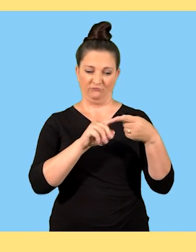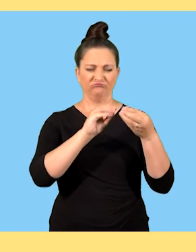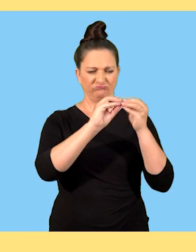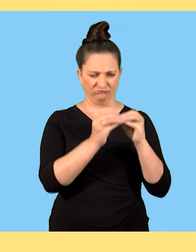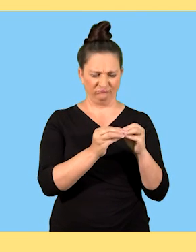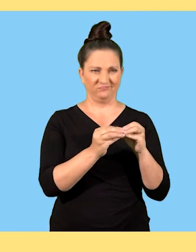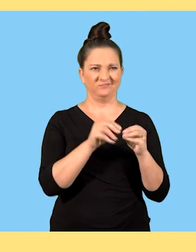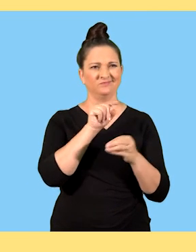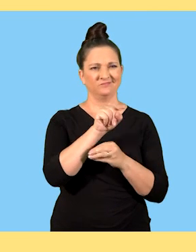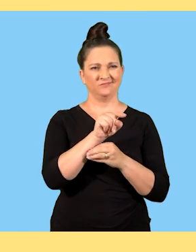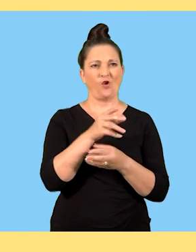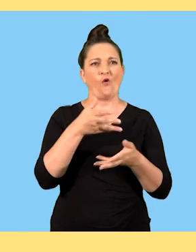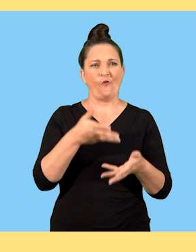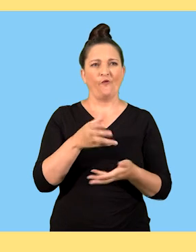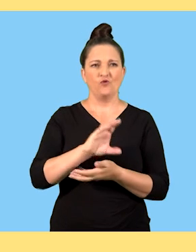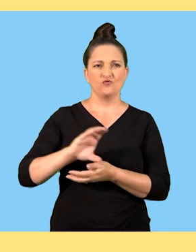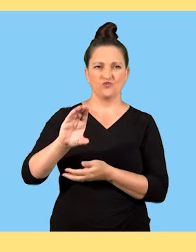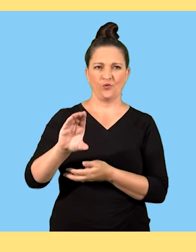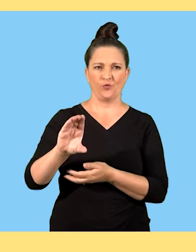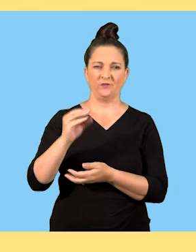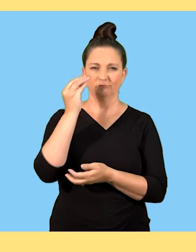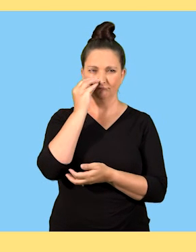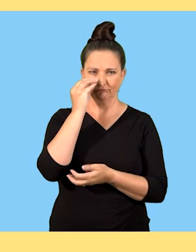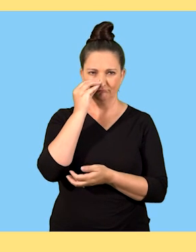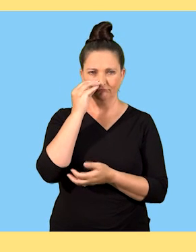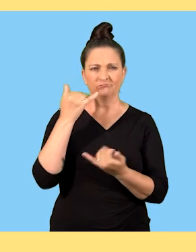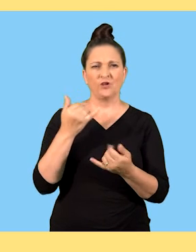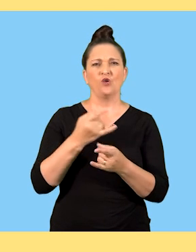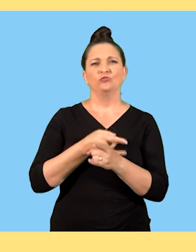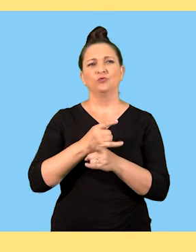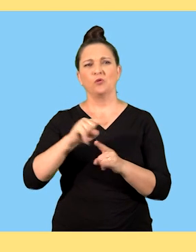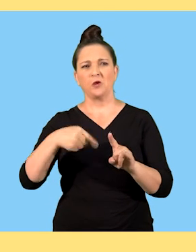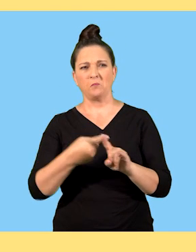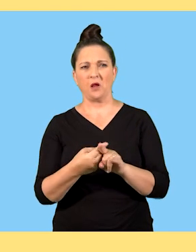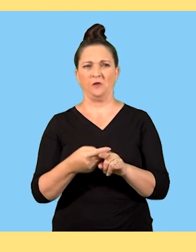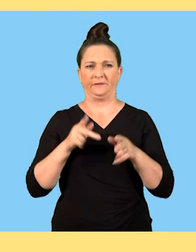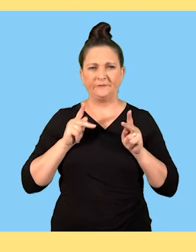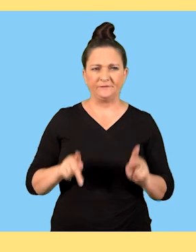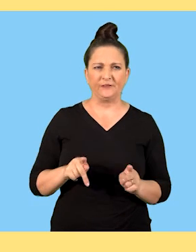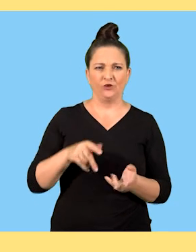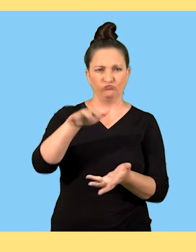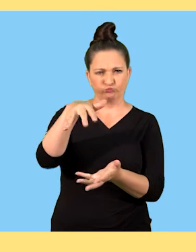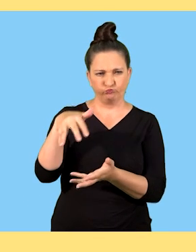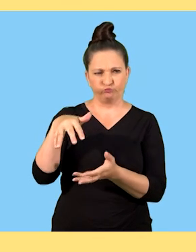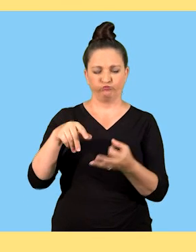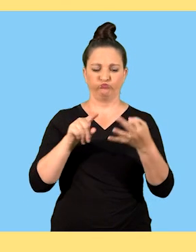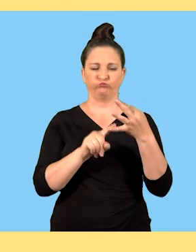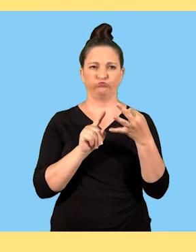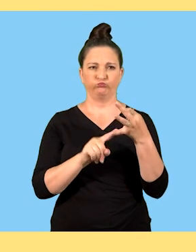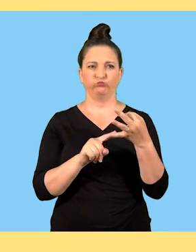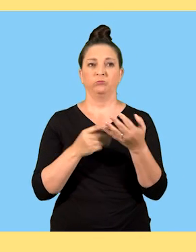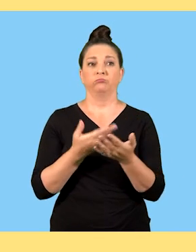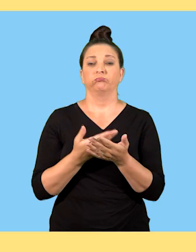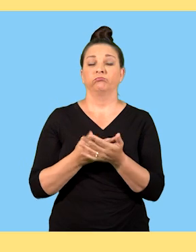speaks to a credit note. Here's adjustment number 2. It is speaking to physical stock taking. Then adjustment number 3, we have received